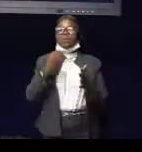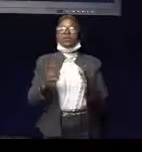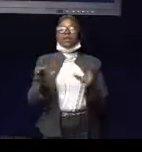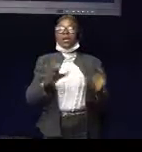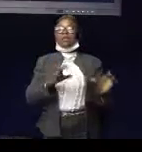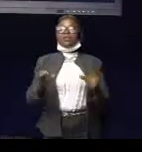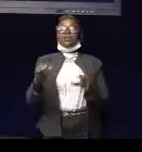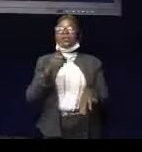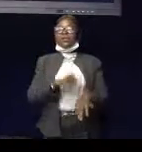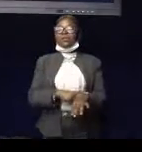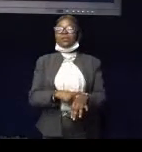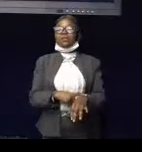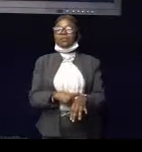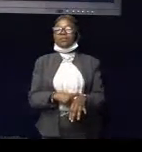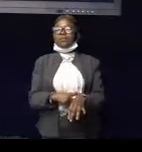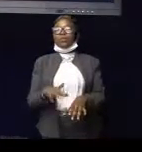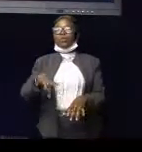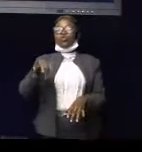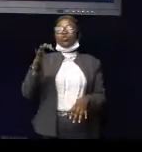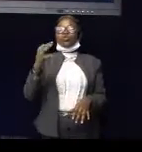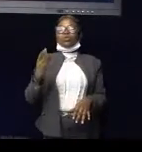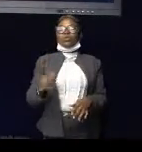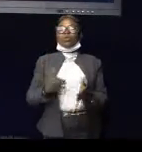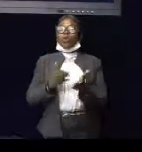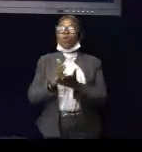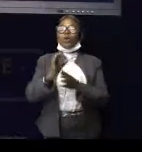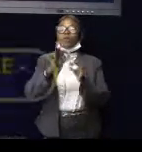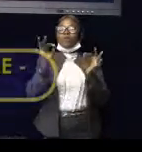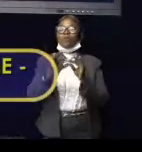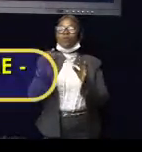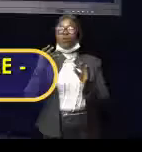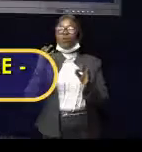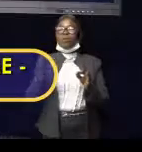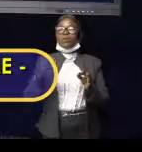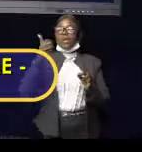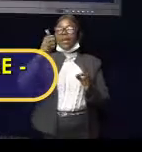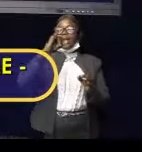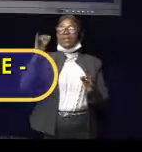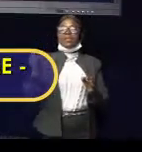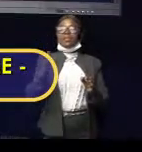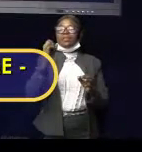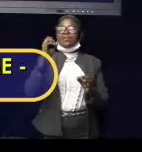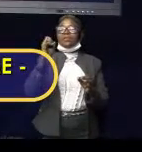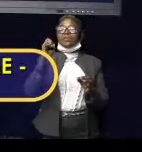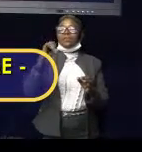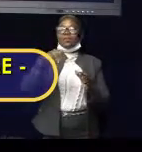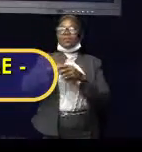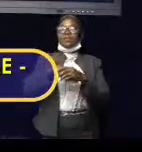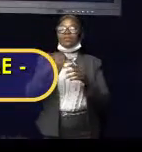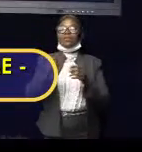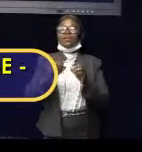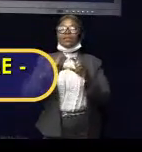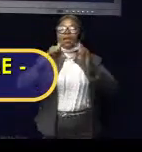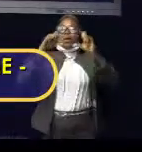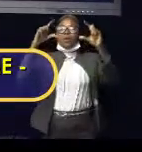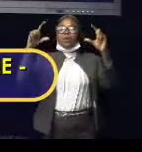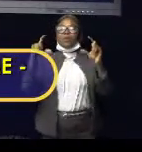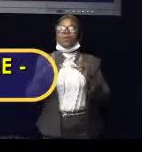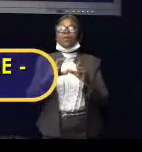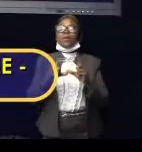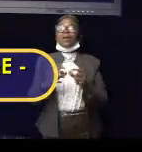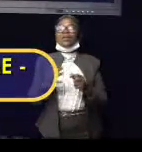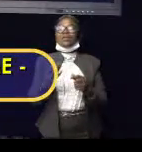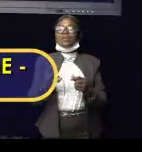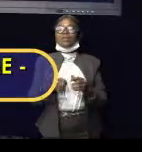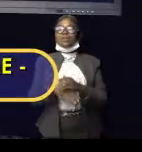now. It is activity time. Choose the correct forms of the adjectives in brackets. You